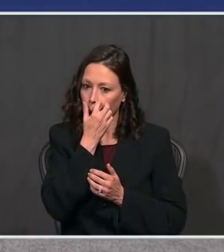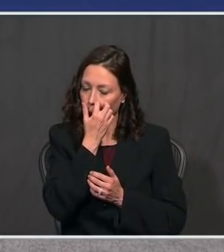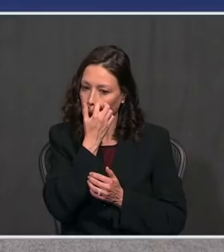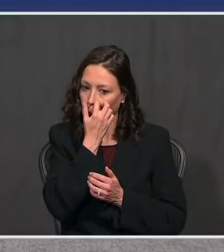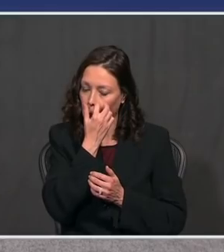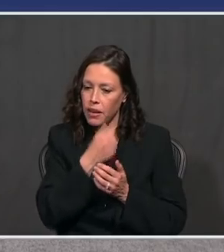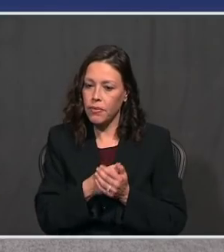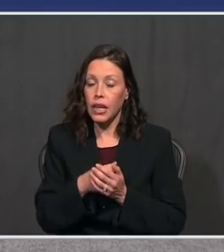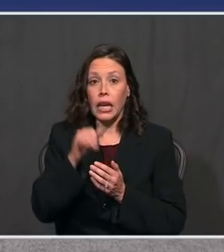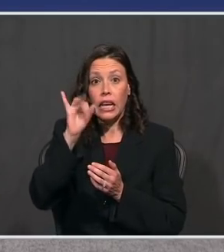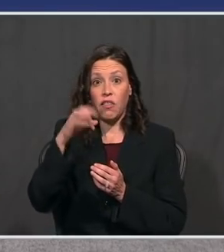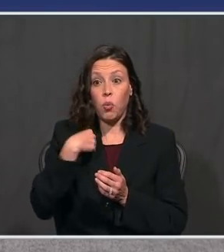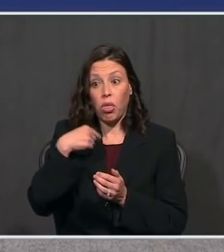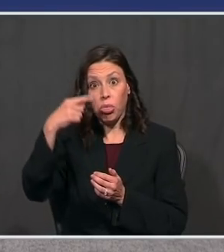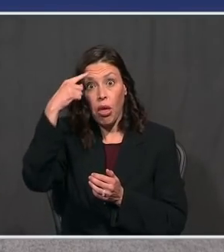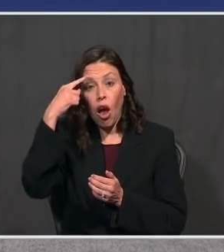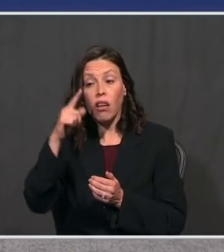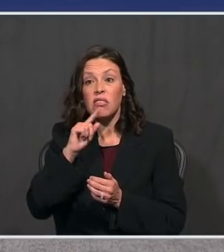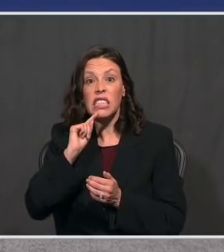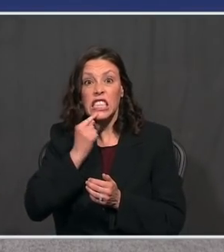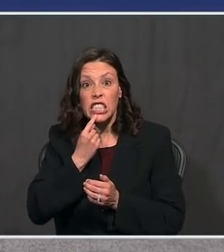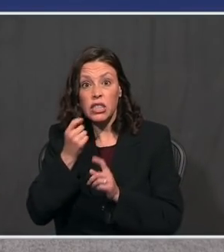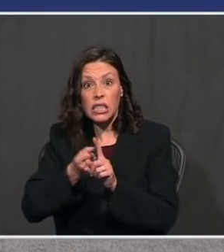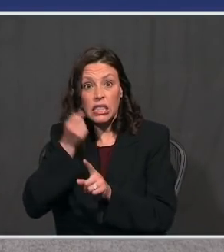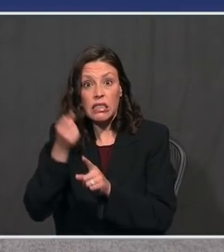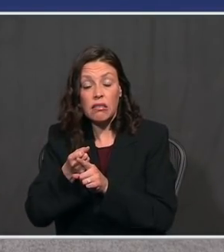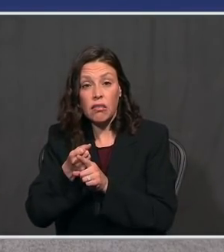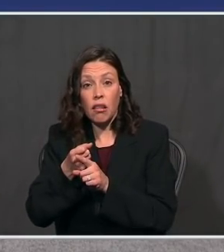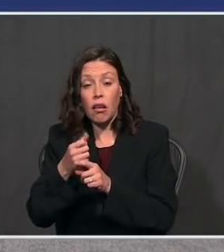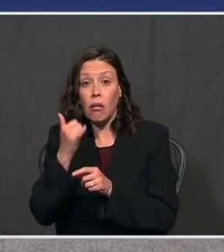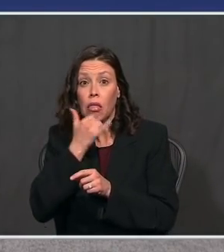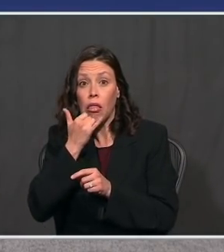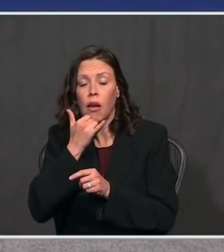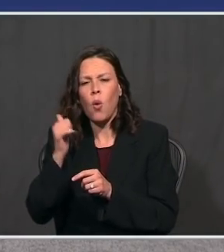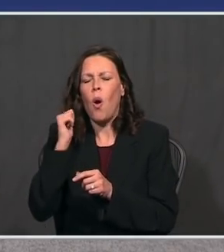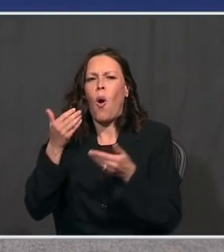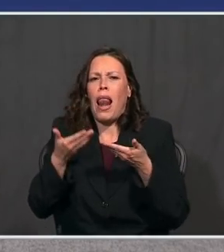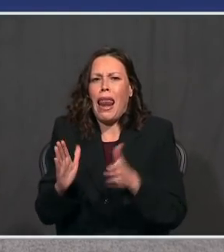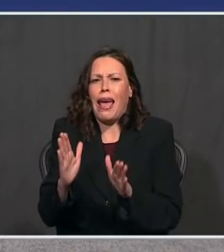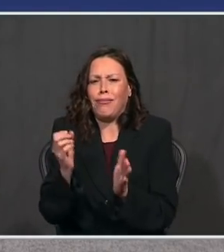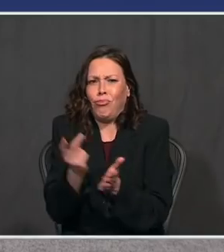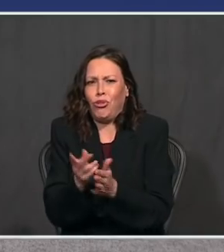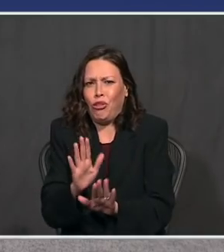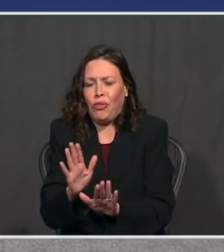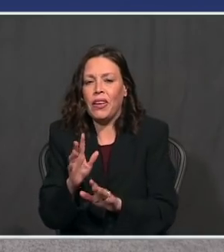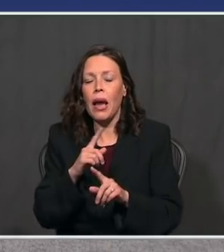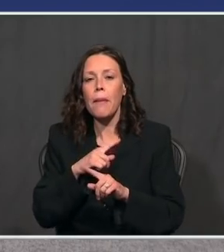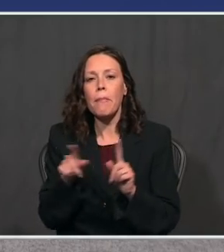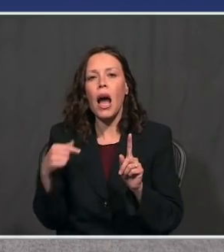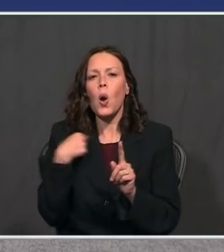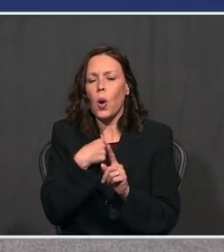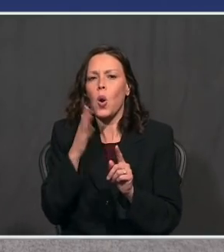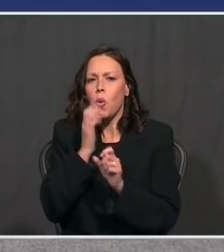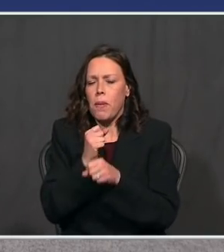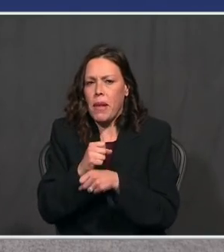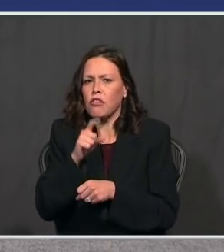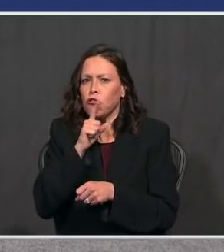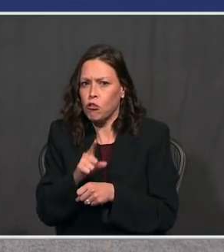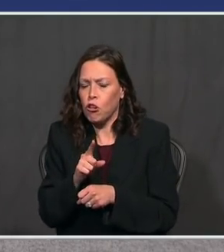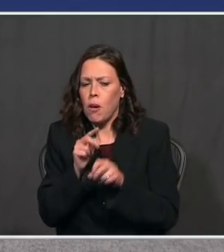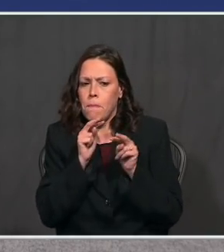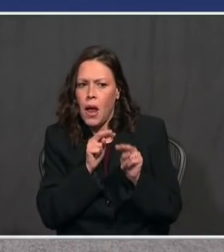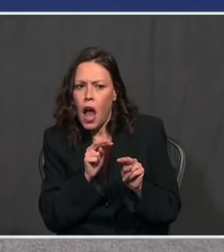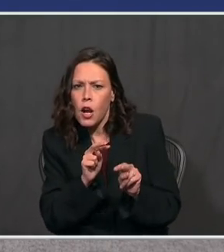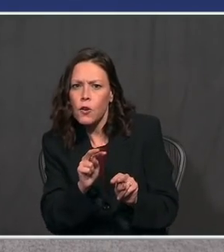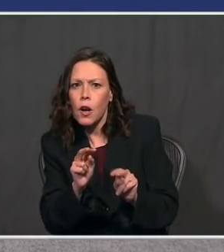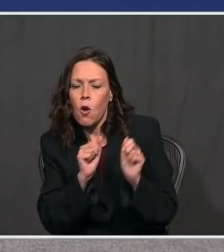there in the first place if we thought that there was any significant chance of that, but we are going to make sure by monitoring